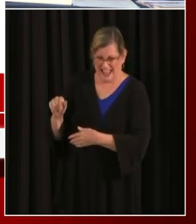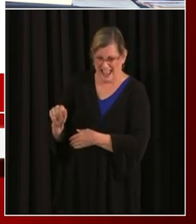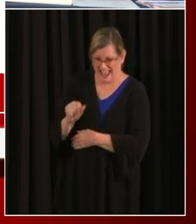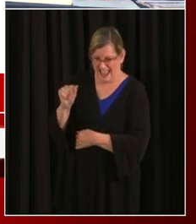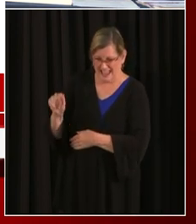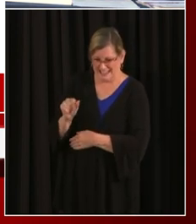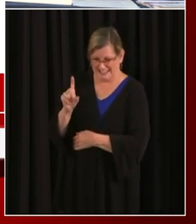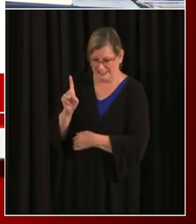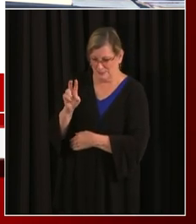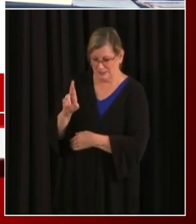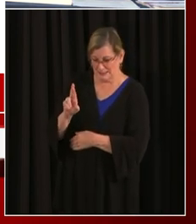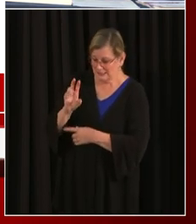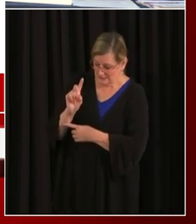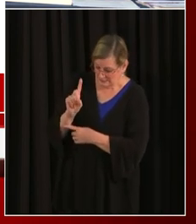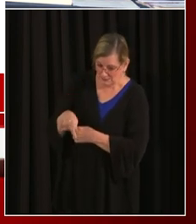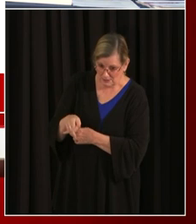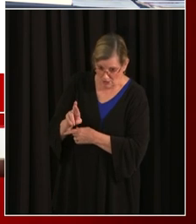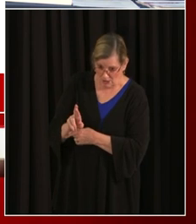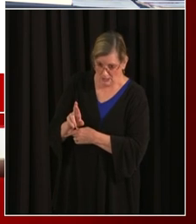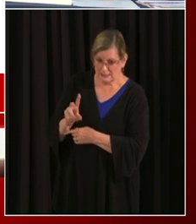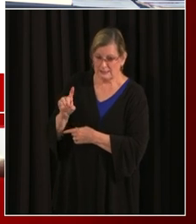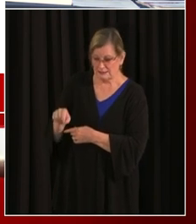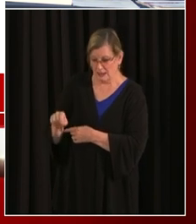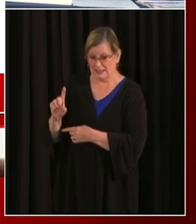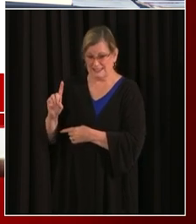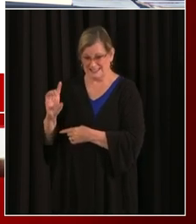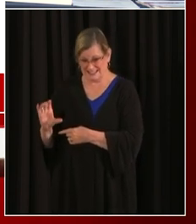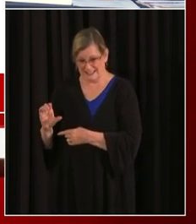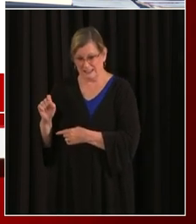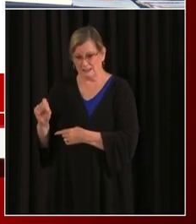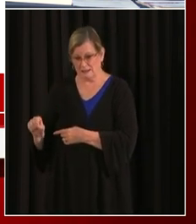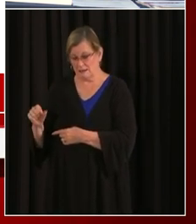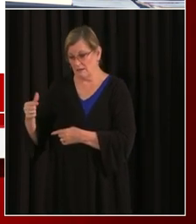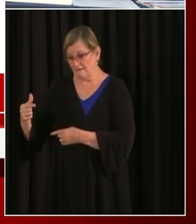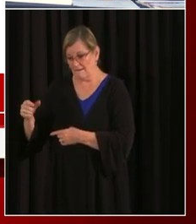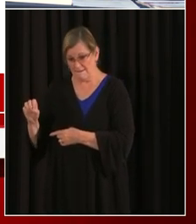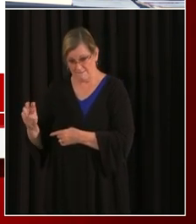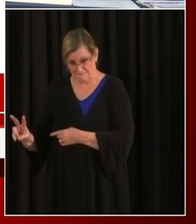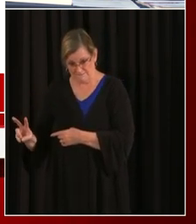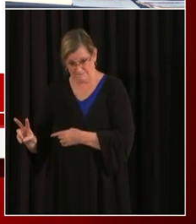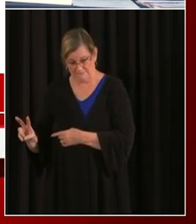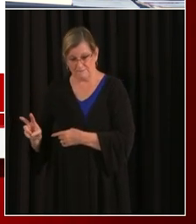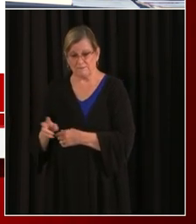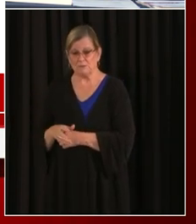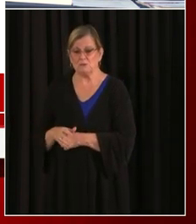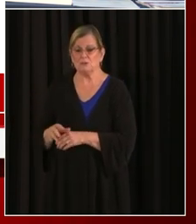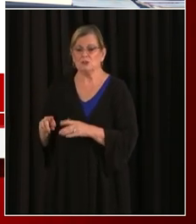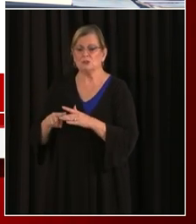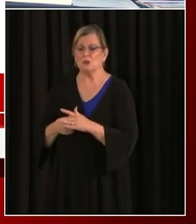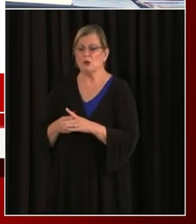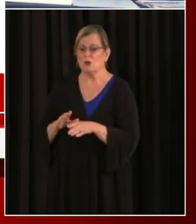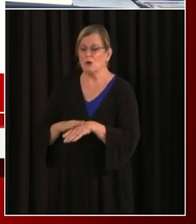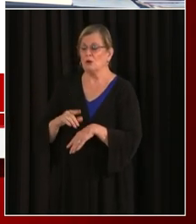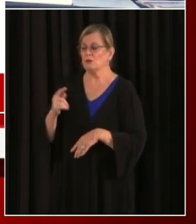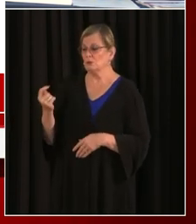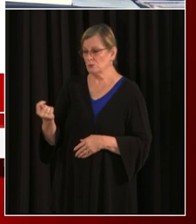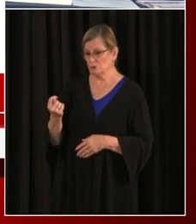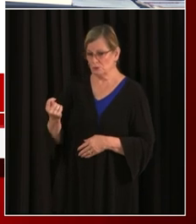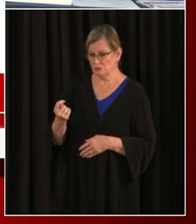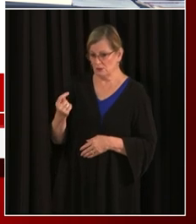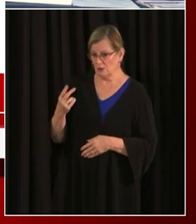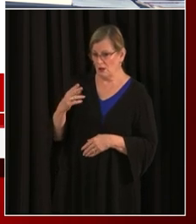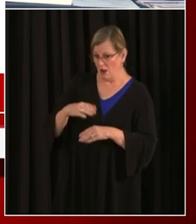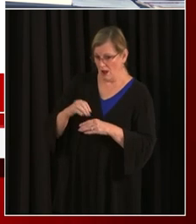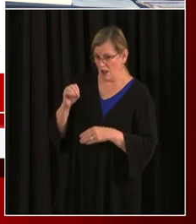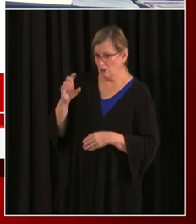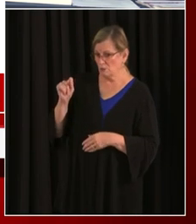dpr.dc.gov. And our programs will start on a rolling basis on Tuesday, October 13th. So you register on